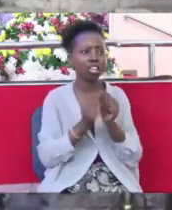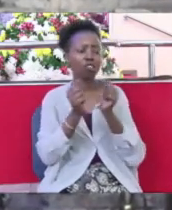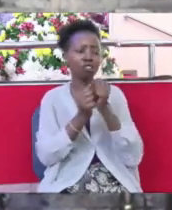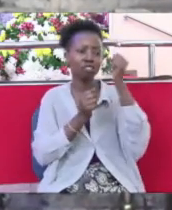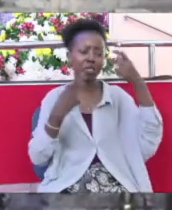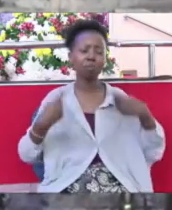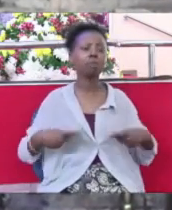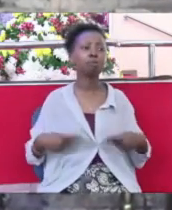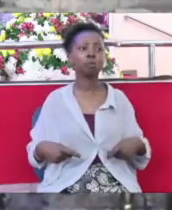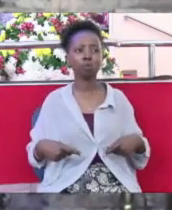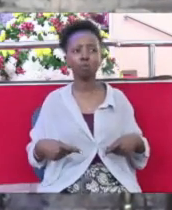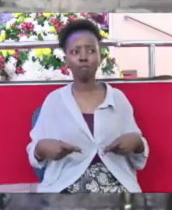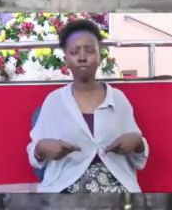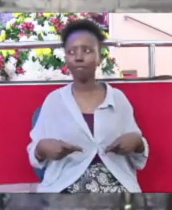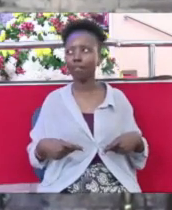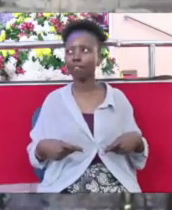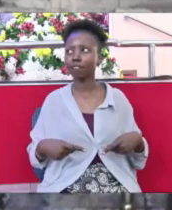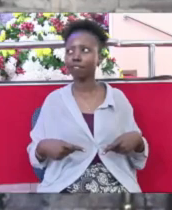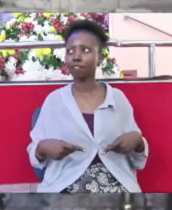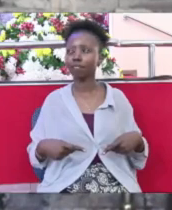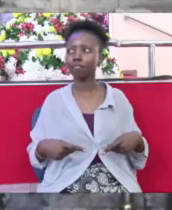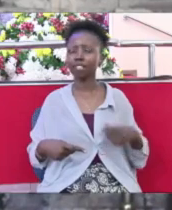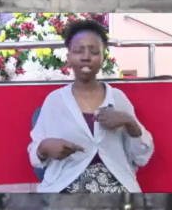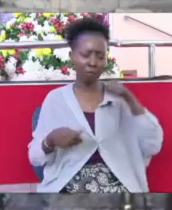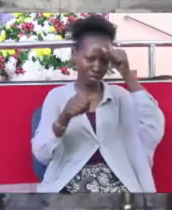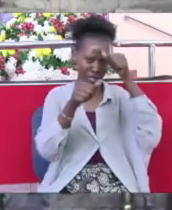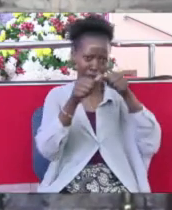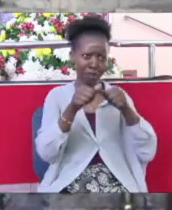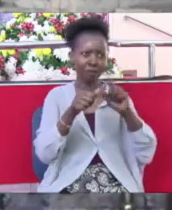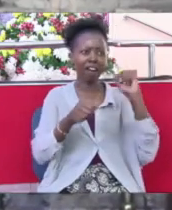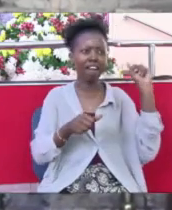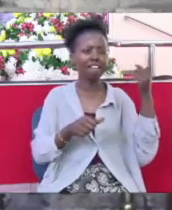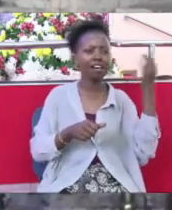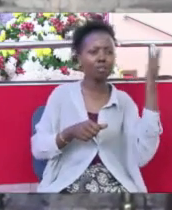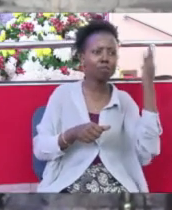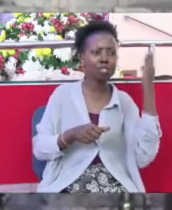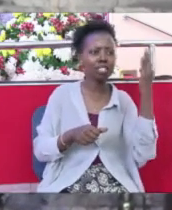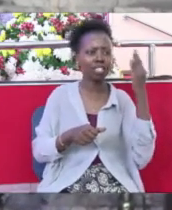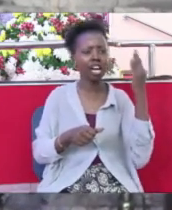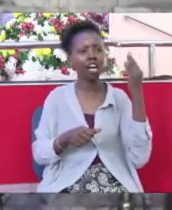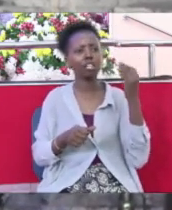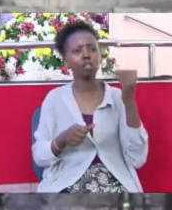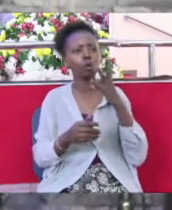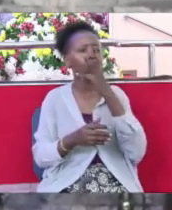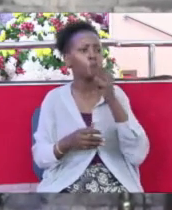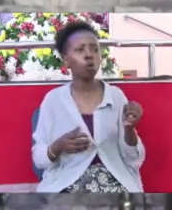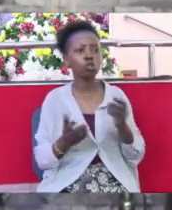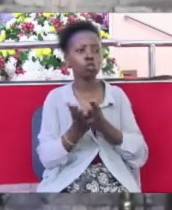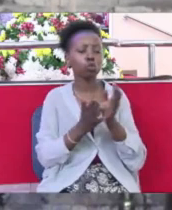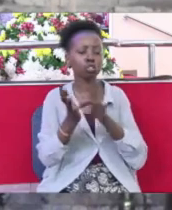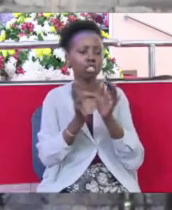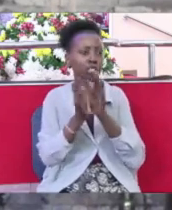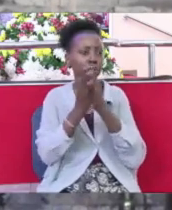askofu alikuja mahali hapa kuhubiri na watu kama 15 hivi. And I remember his first sermon was based from Psalms 121. Nakumbuka mahubiri yake yalikuwa